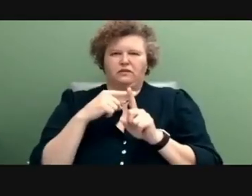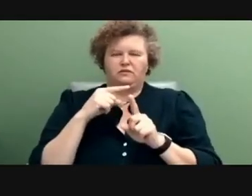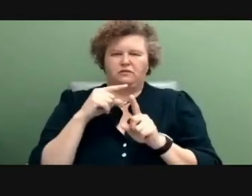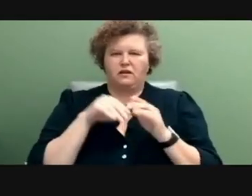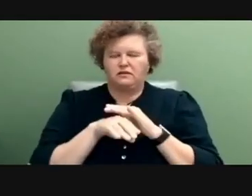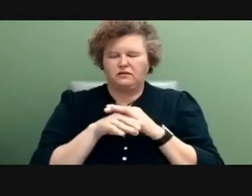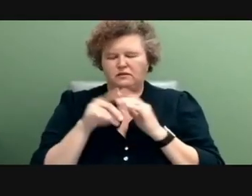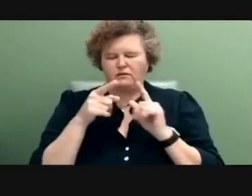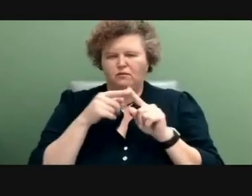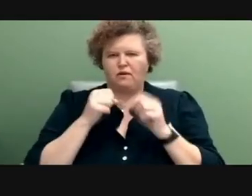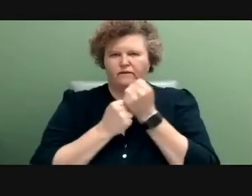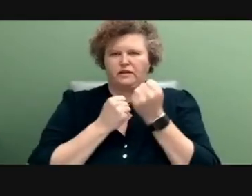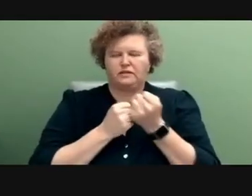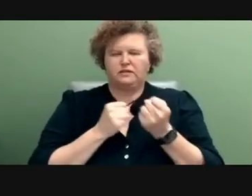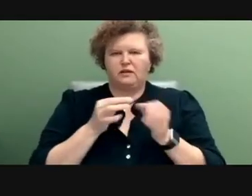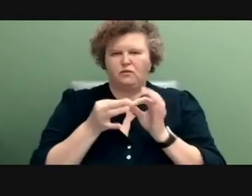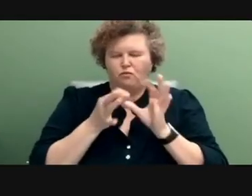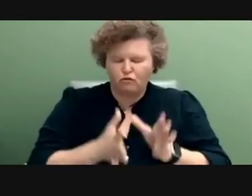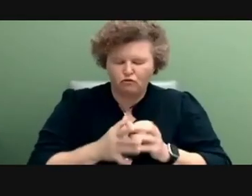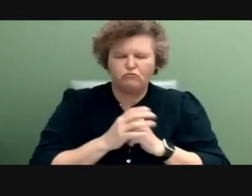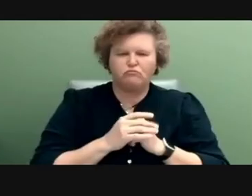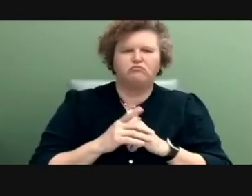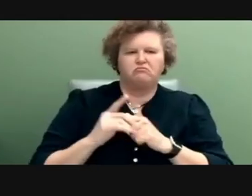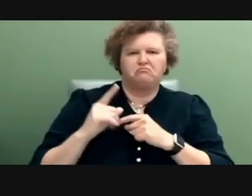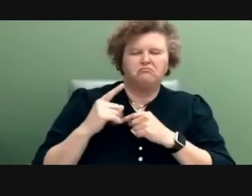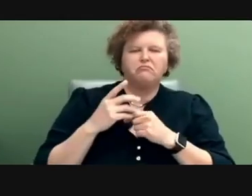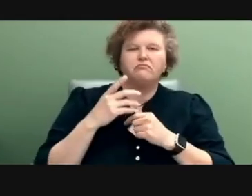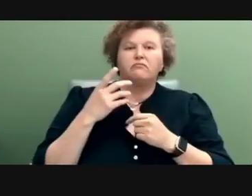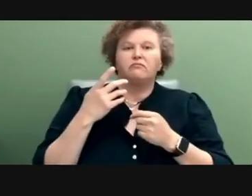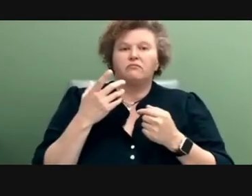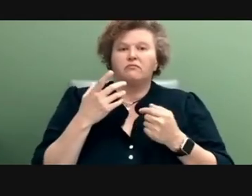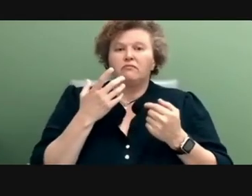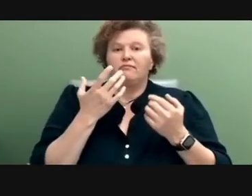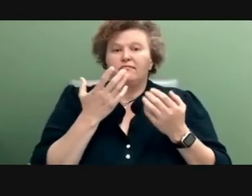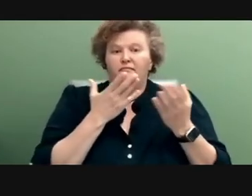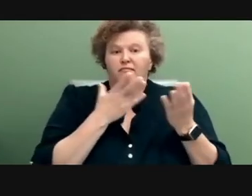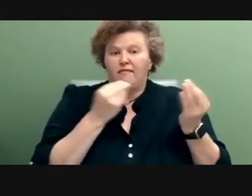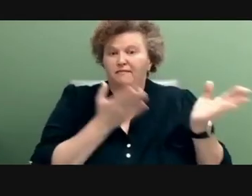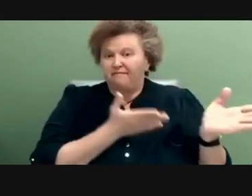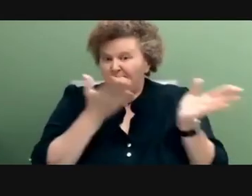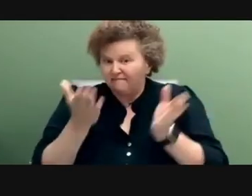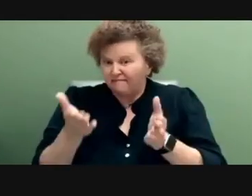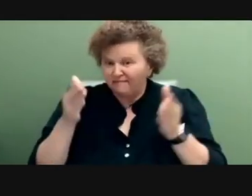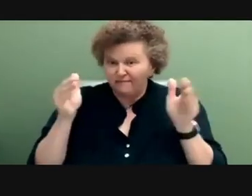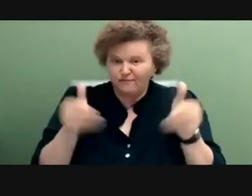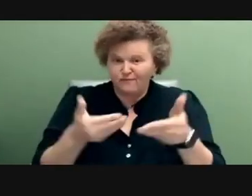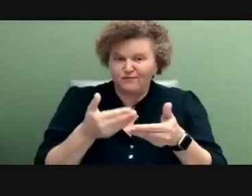I currently work in the Deaf Plus advocacy area.